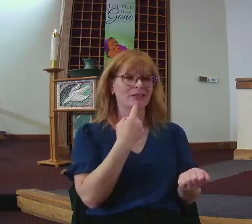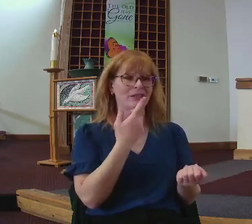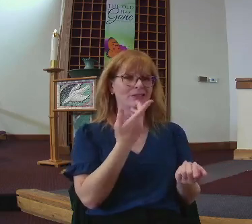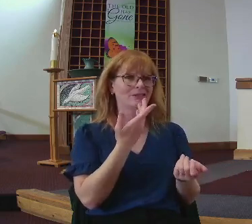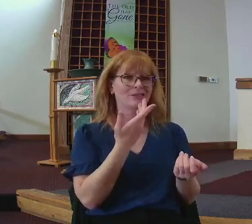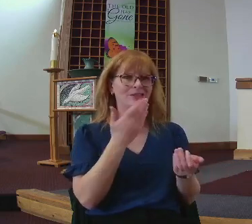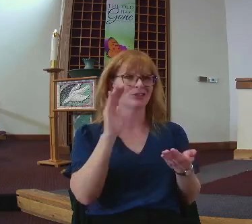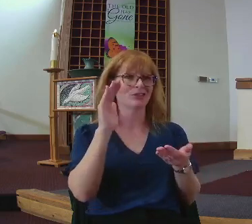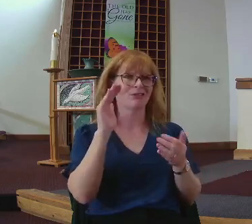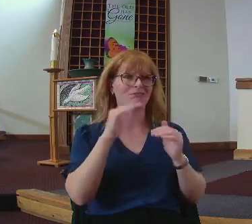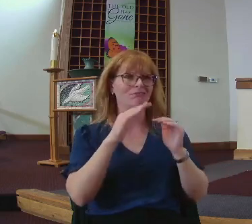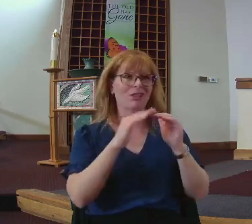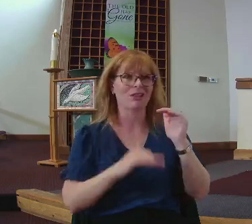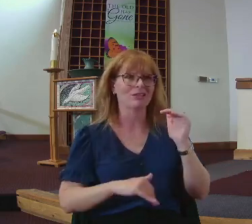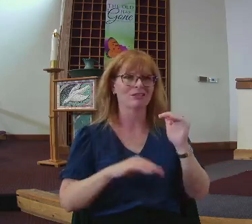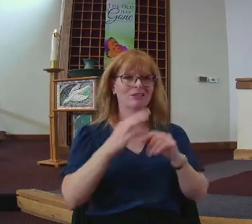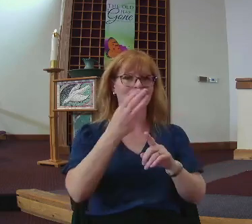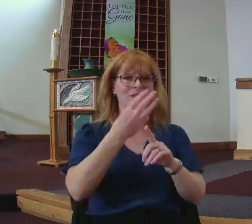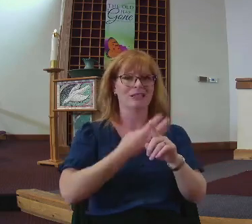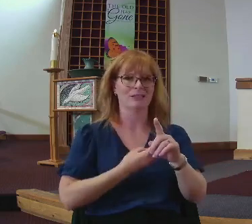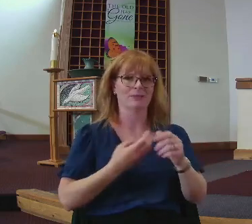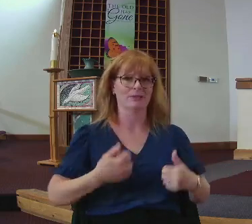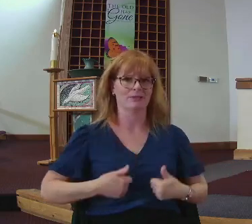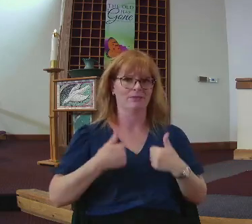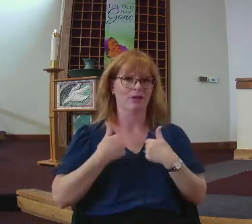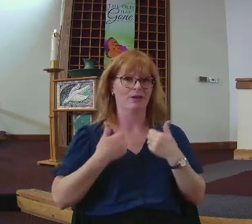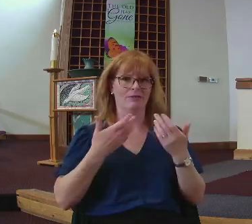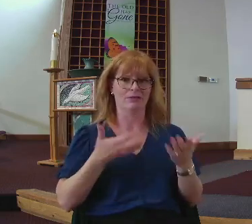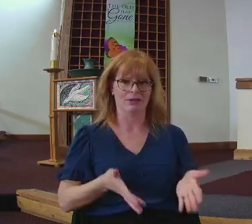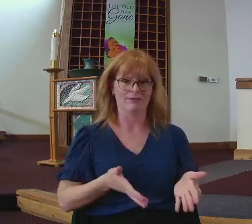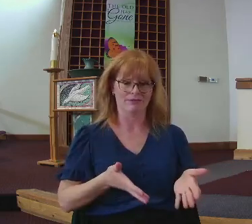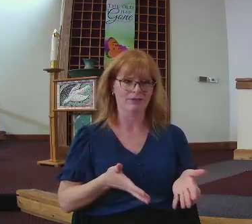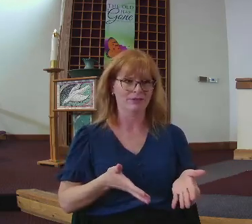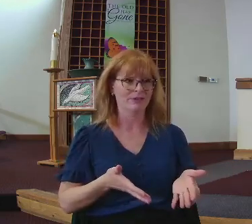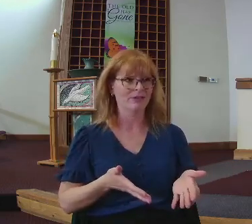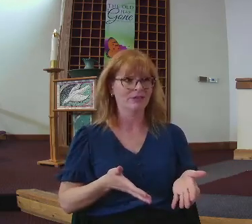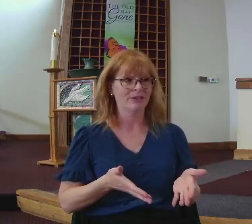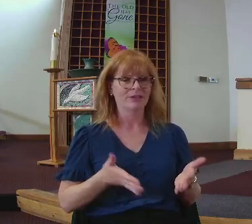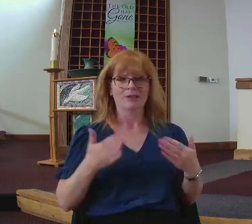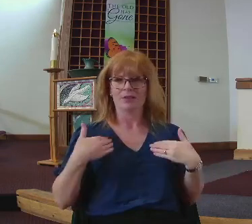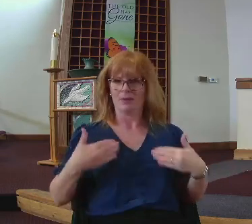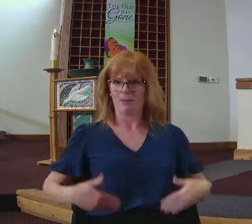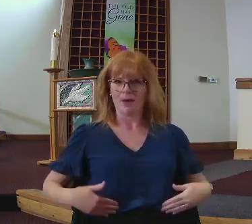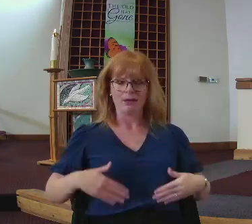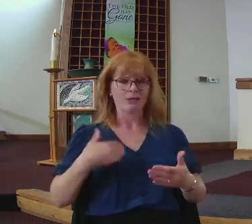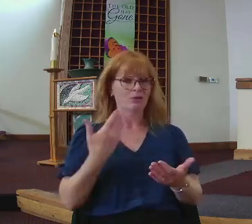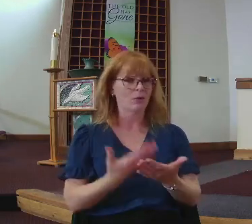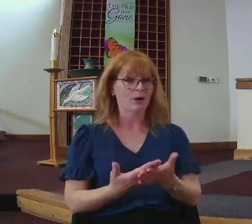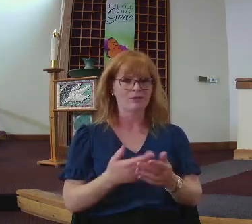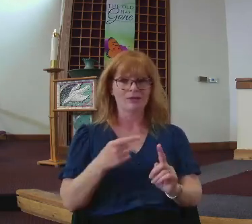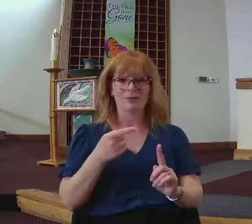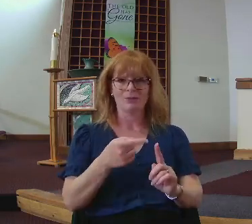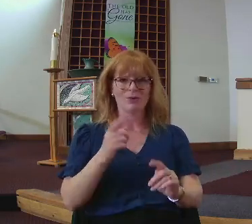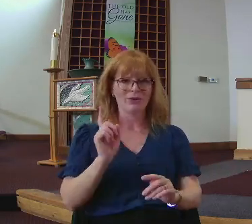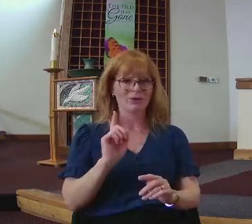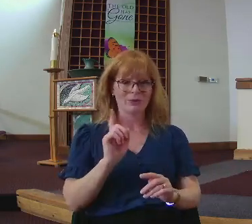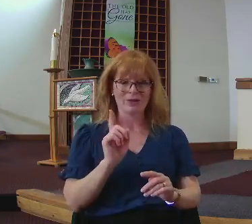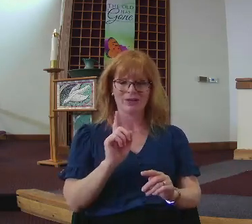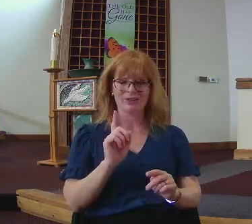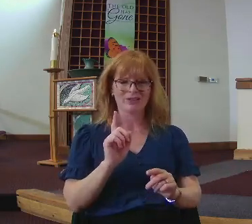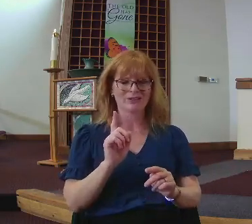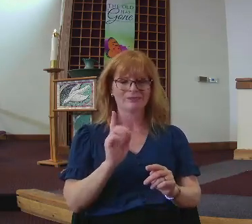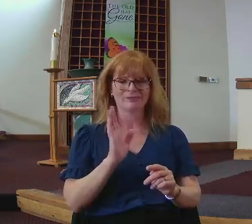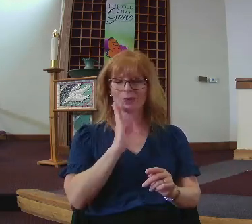than 6 months of life. That's generally what it is. The body has reached such a point where it is no